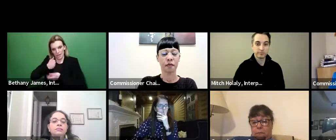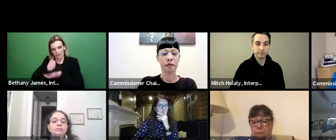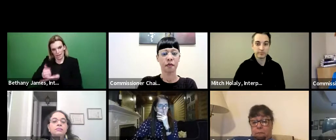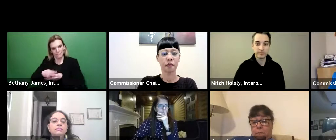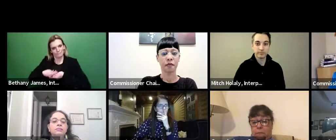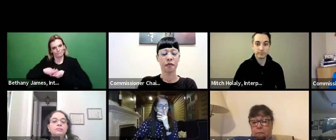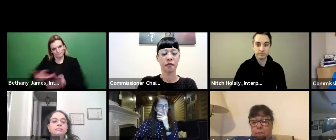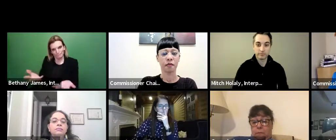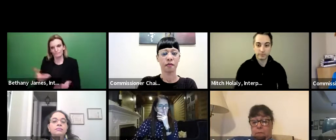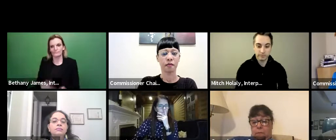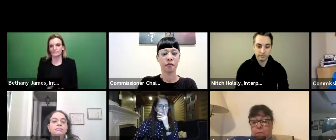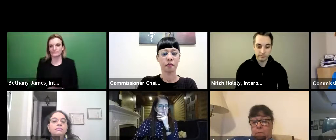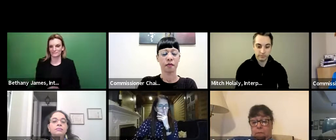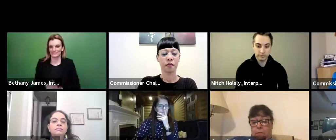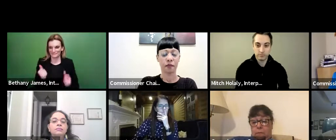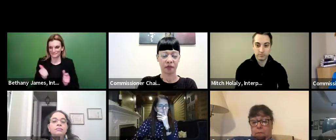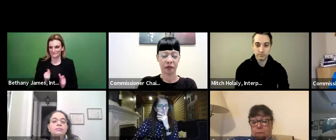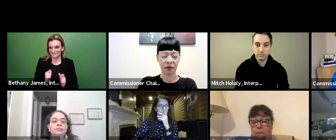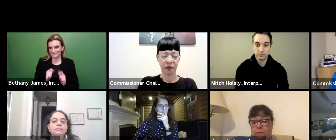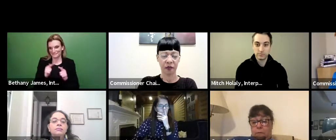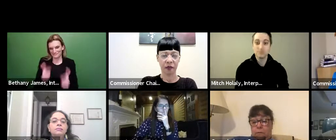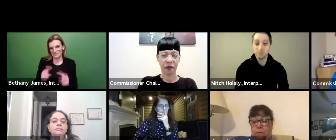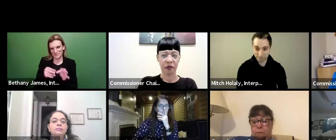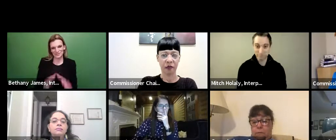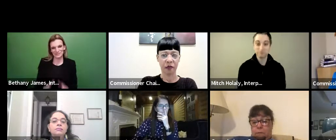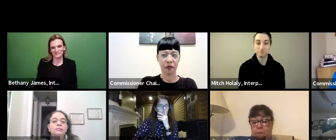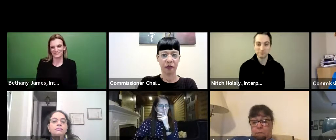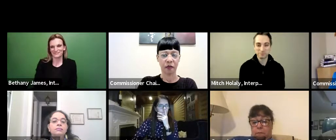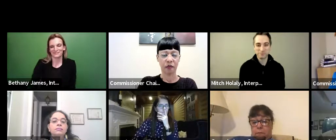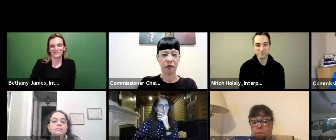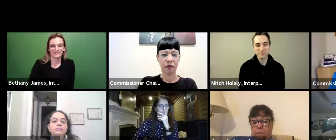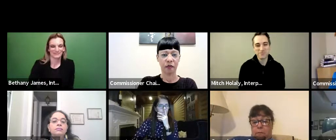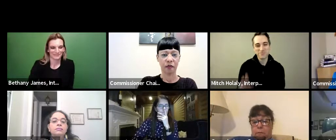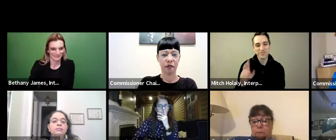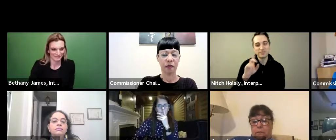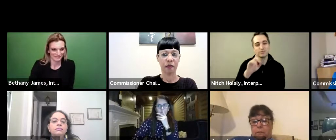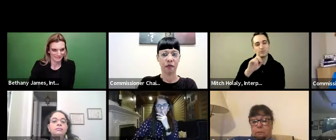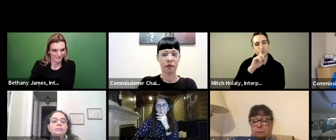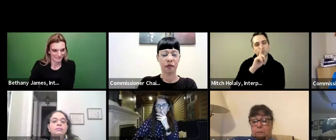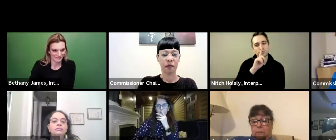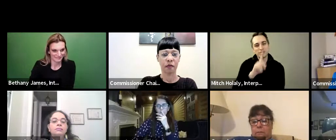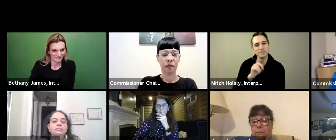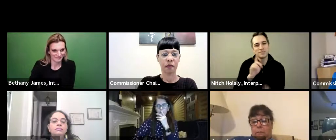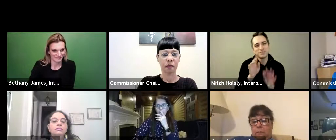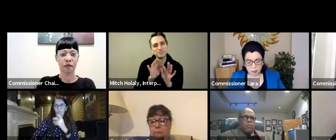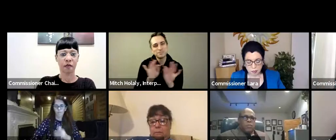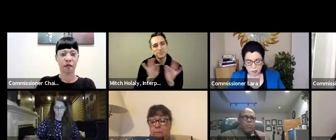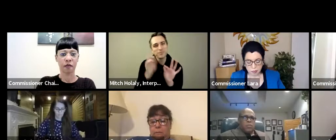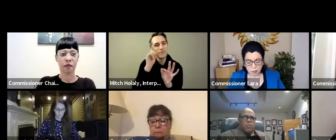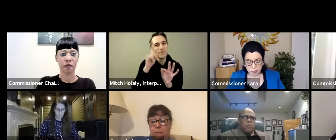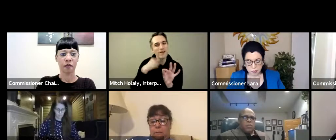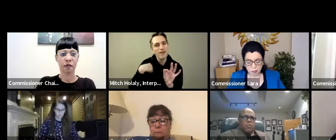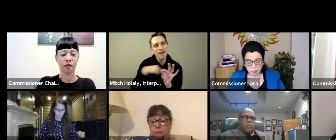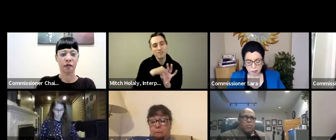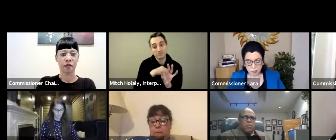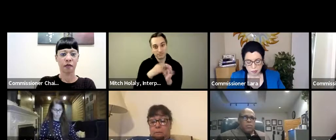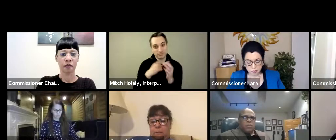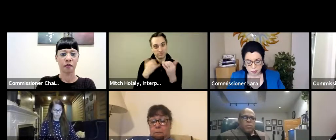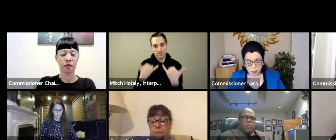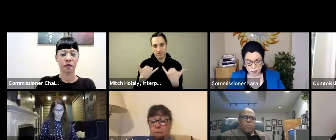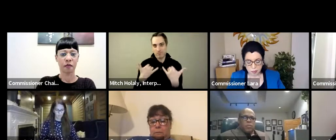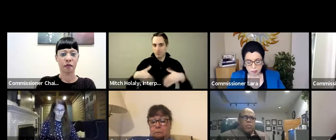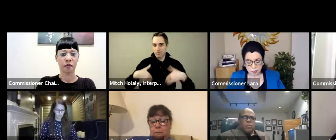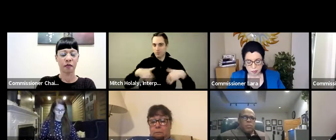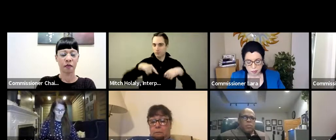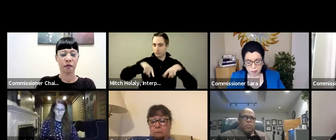It was very important for us that more than ever now and during the pandemic, that none of